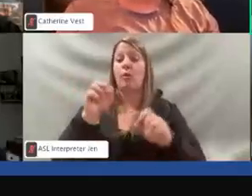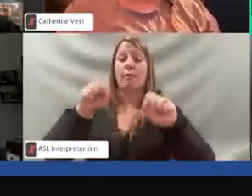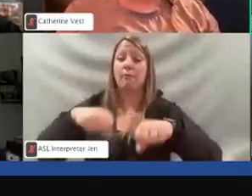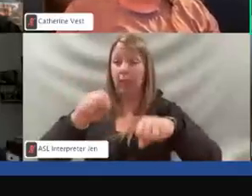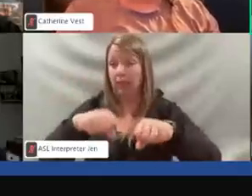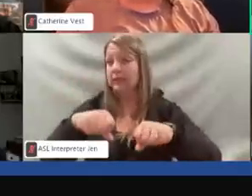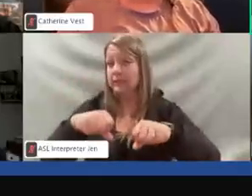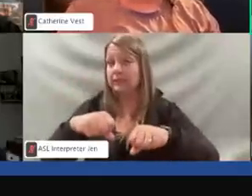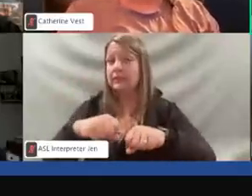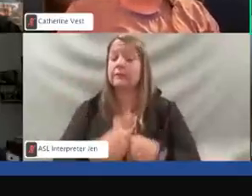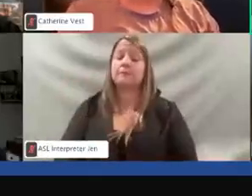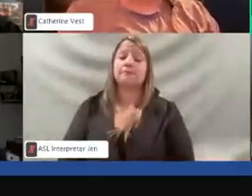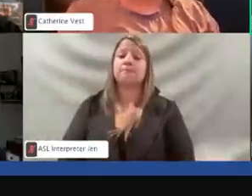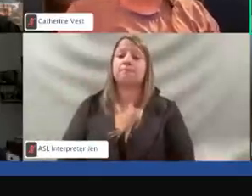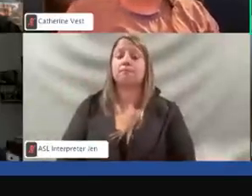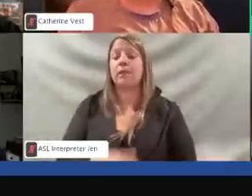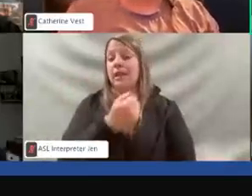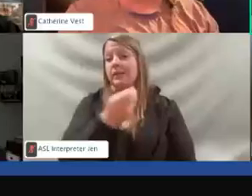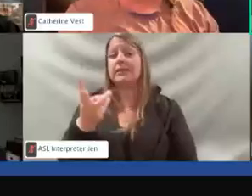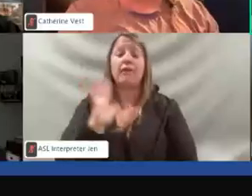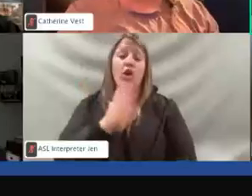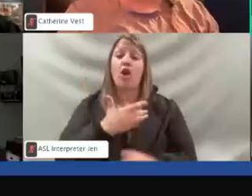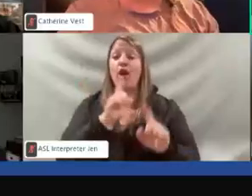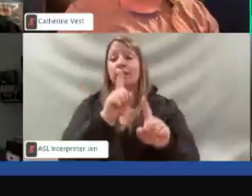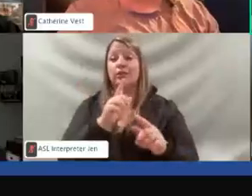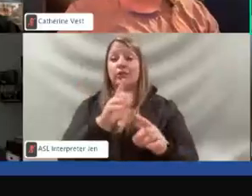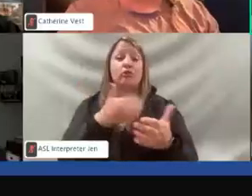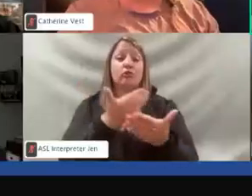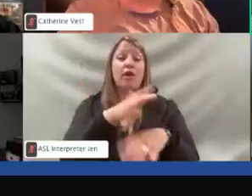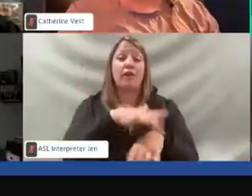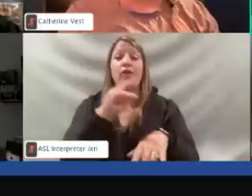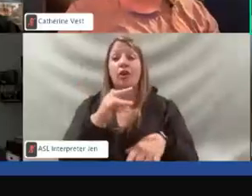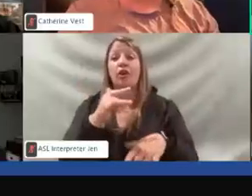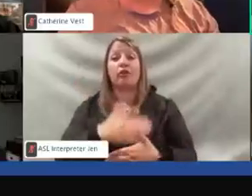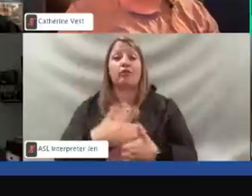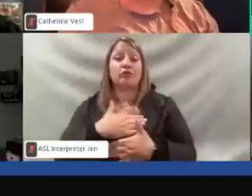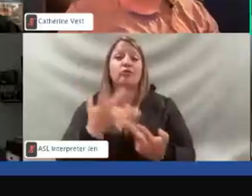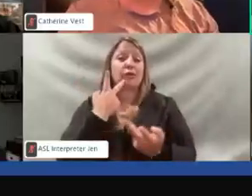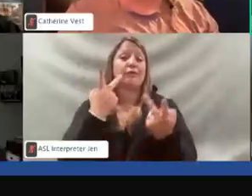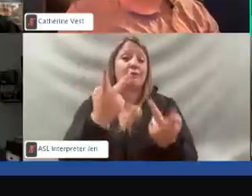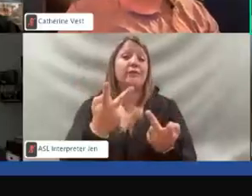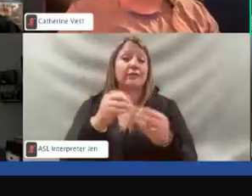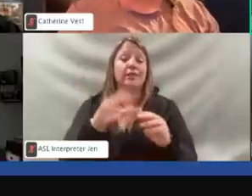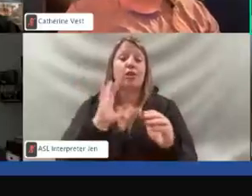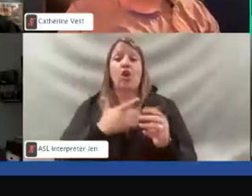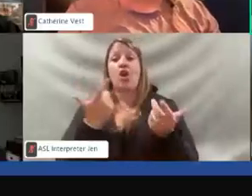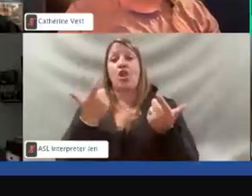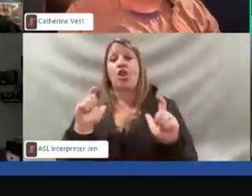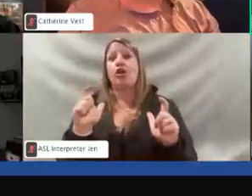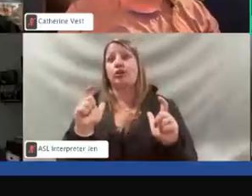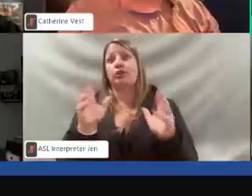abilities. Several of our attendees arrive early and enjoy visiting in our large meeting